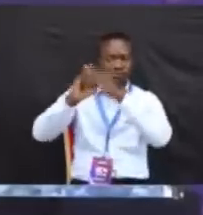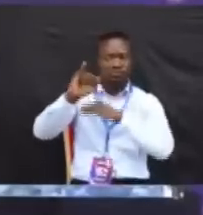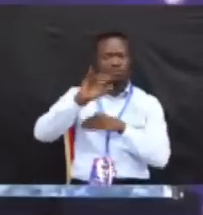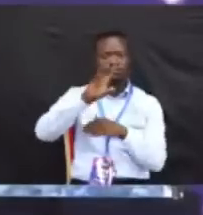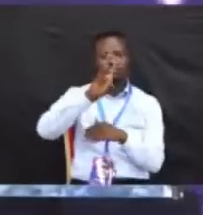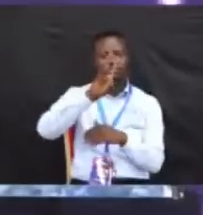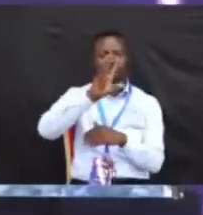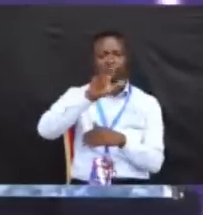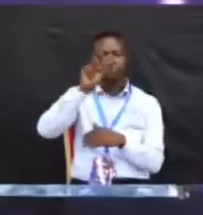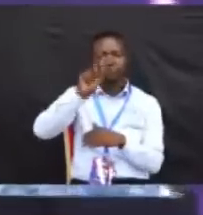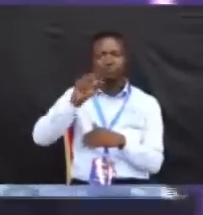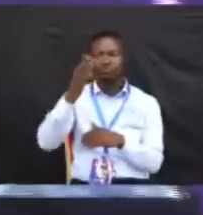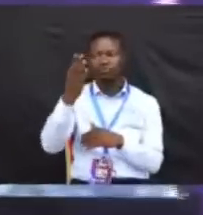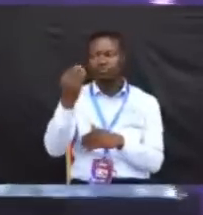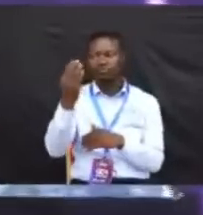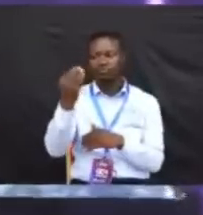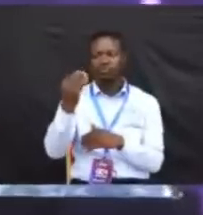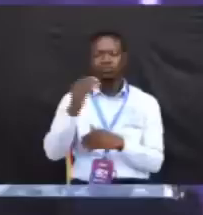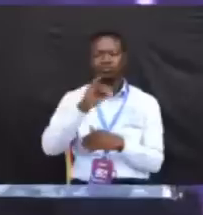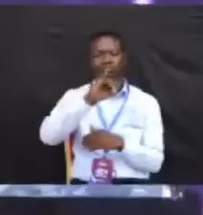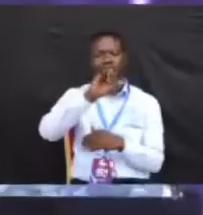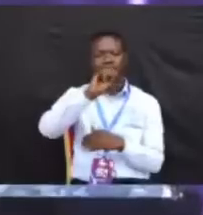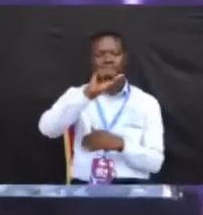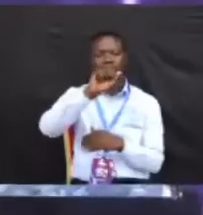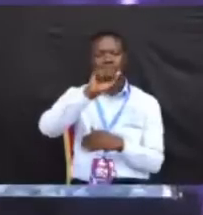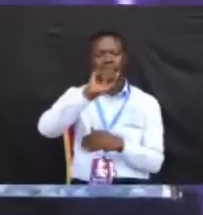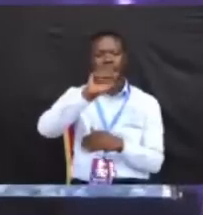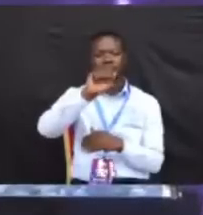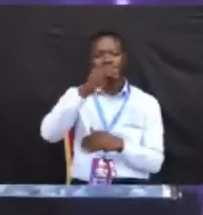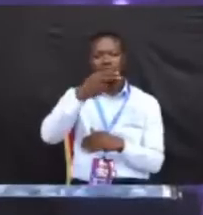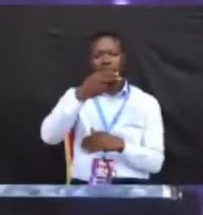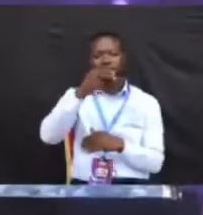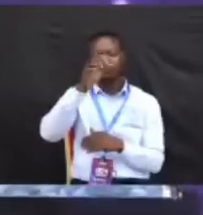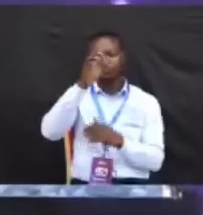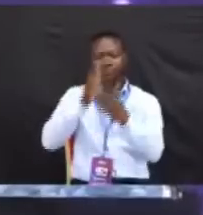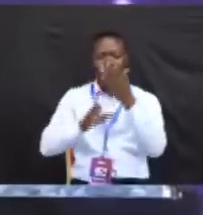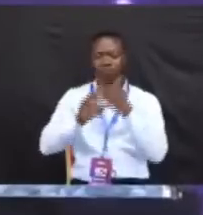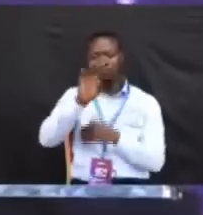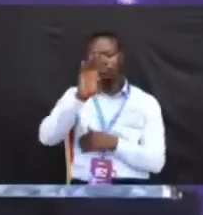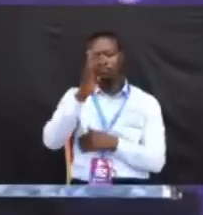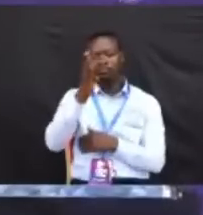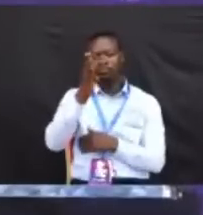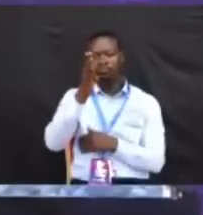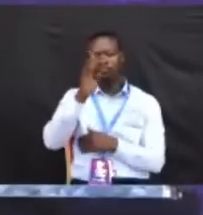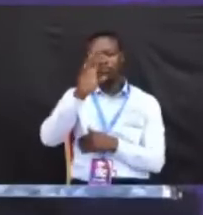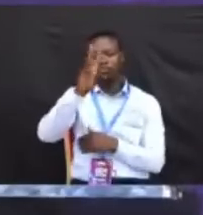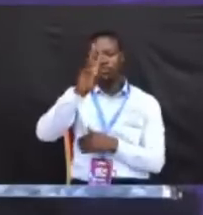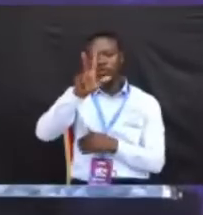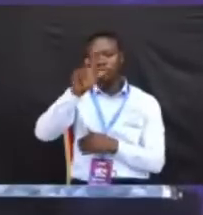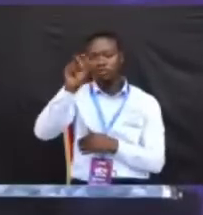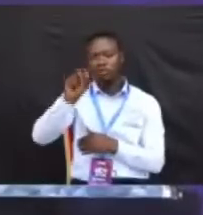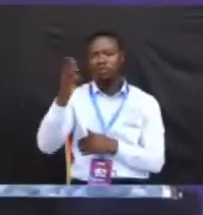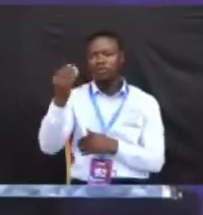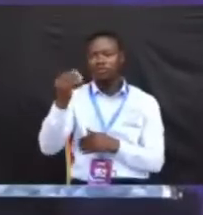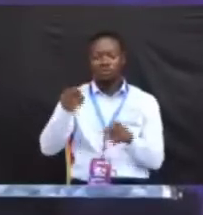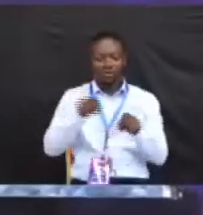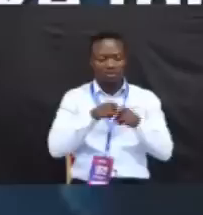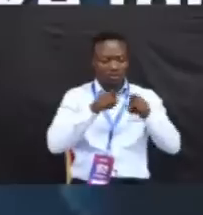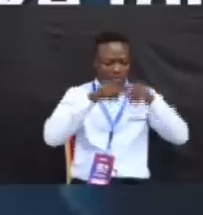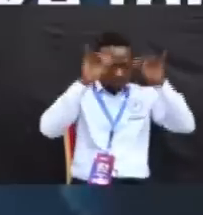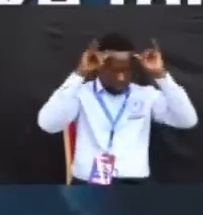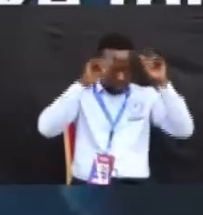verse14 NIV Isaiah 63:14 like cattle that go to the